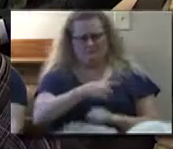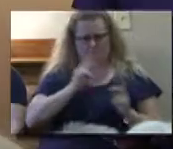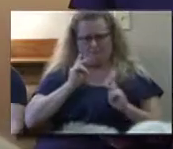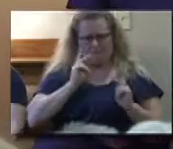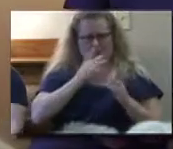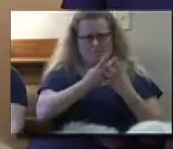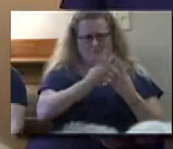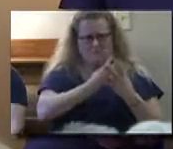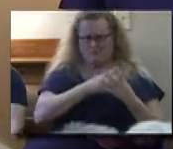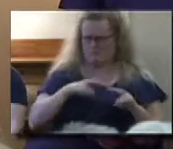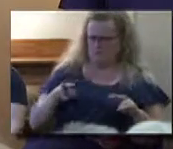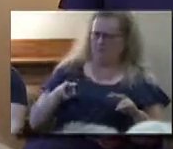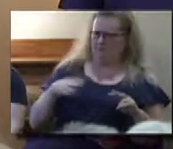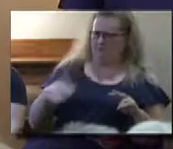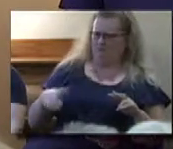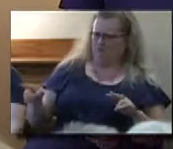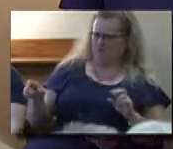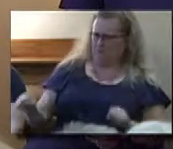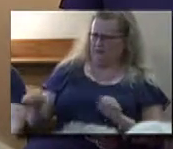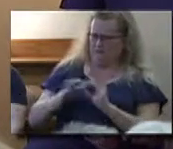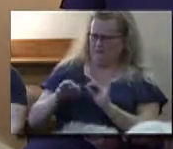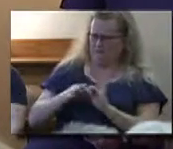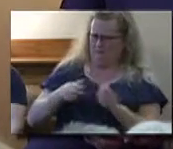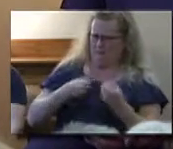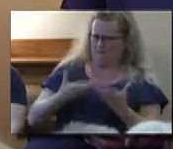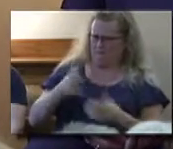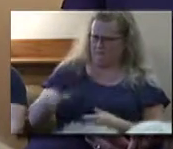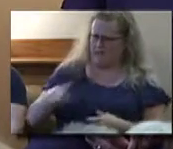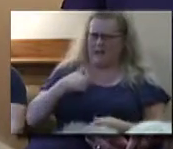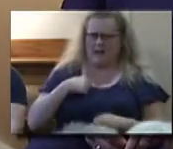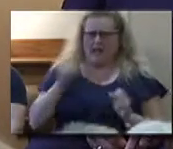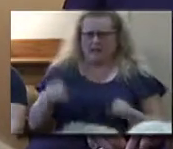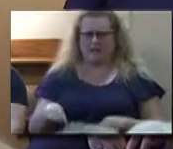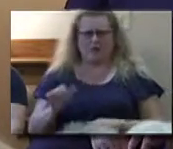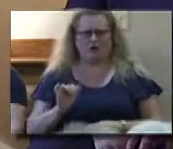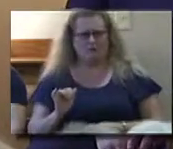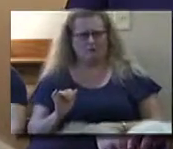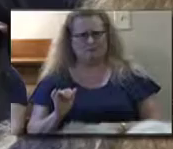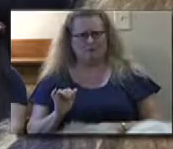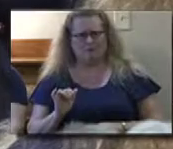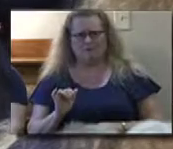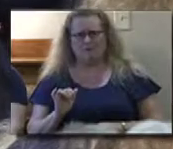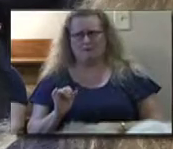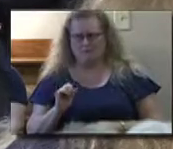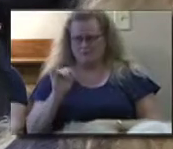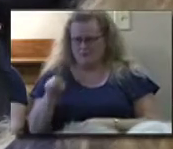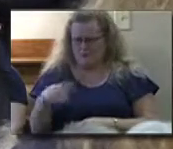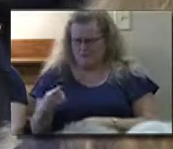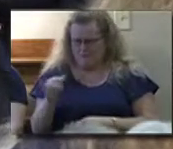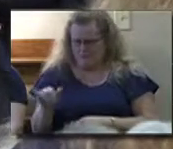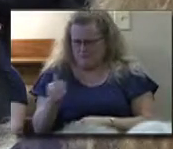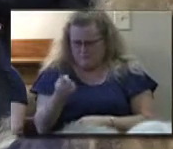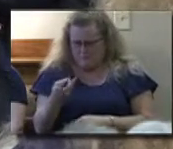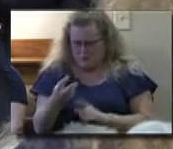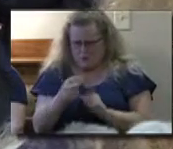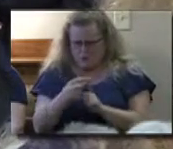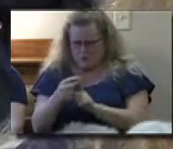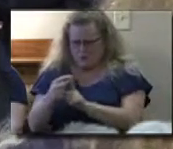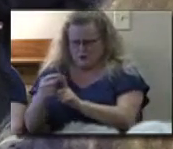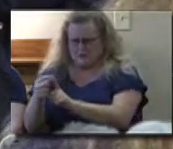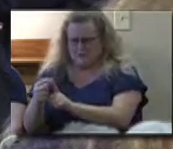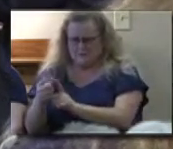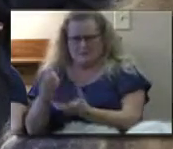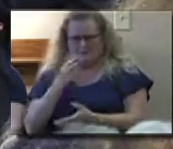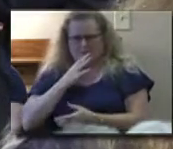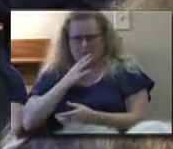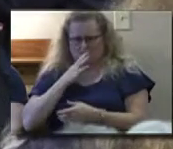thing. If she can do this, then I can too. And it was only 11 words, spoken with